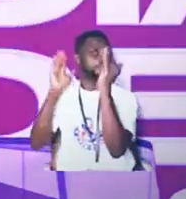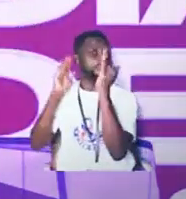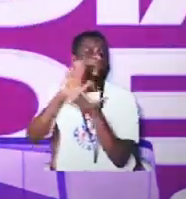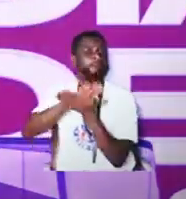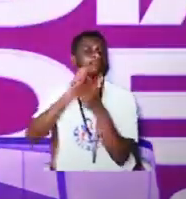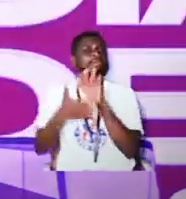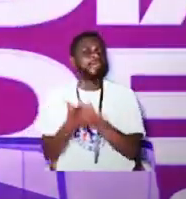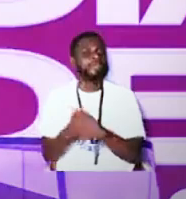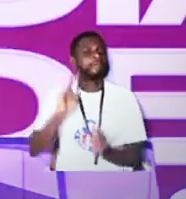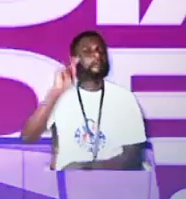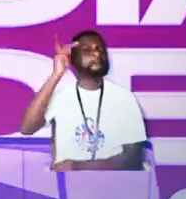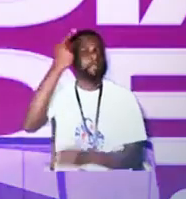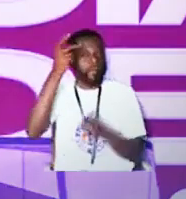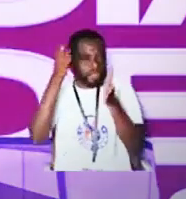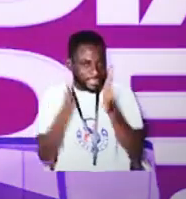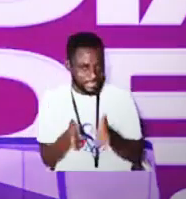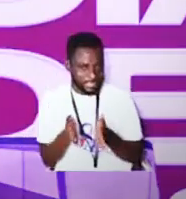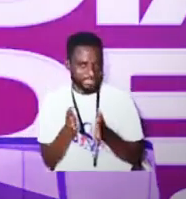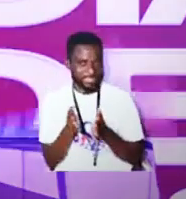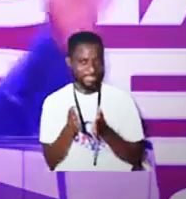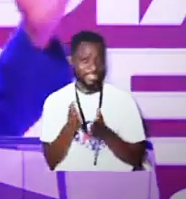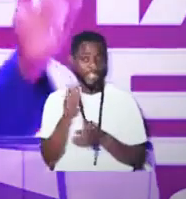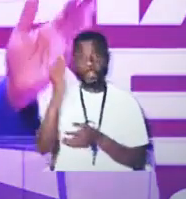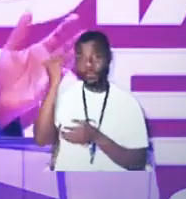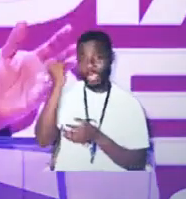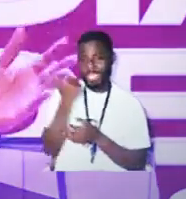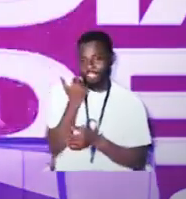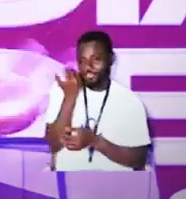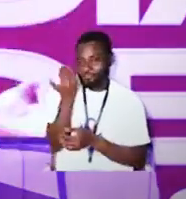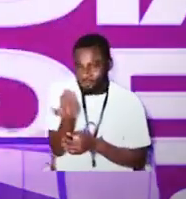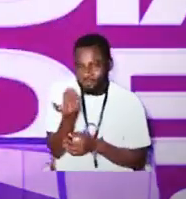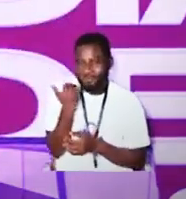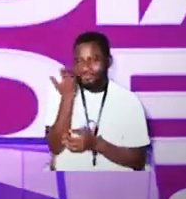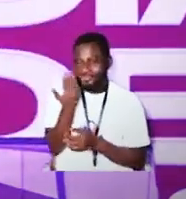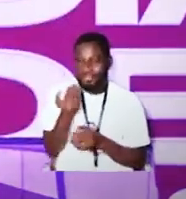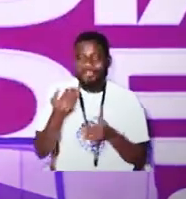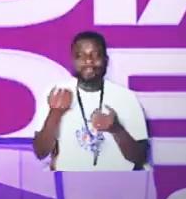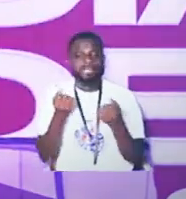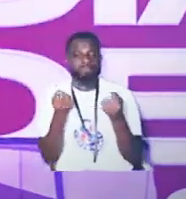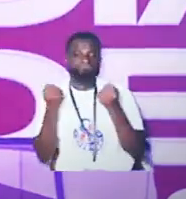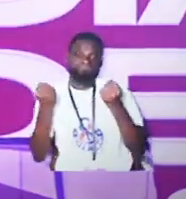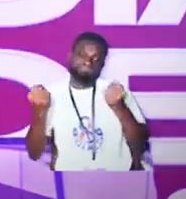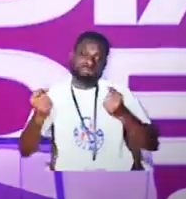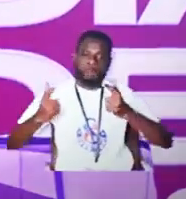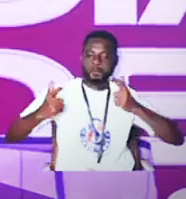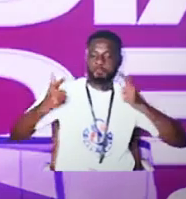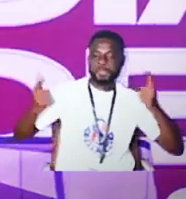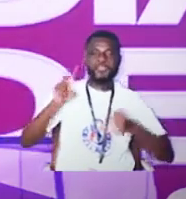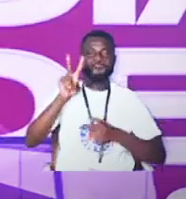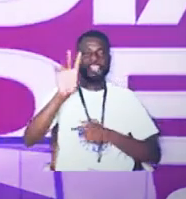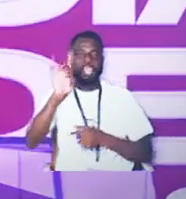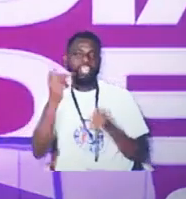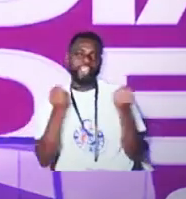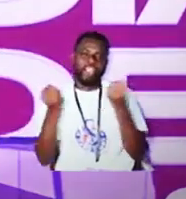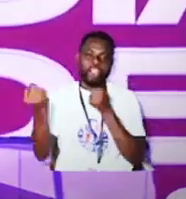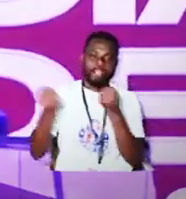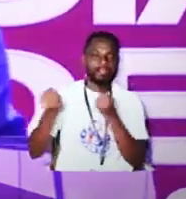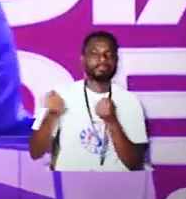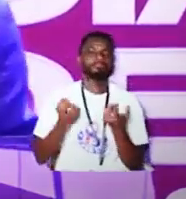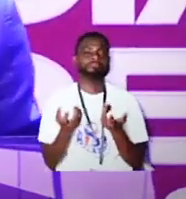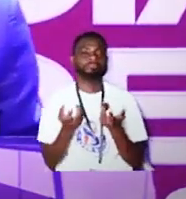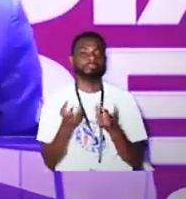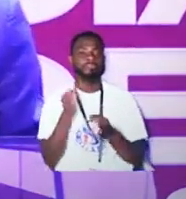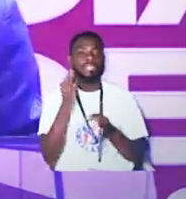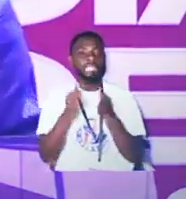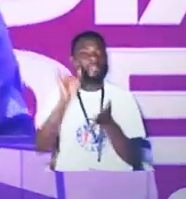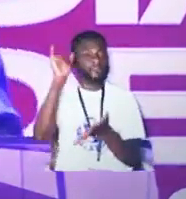be politicians because soon they'll be riding in V8. Yeah. And if that